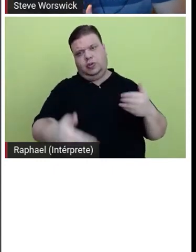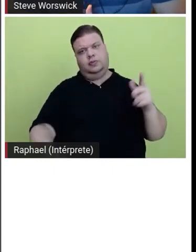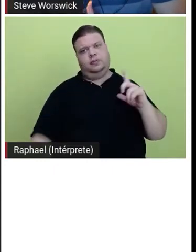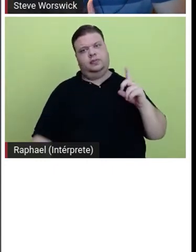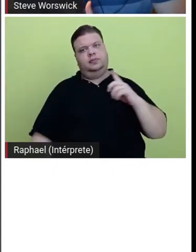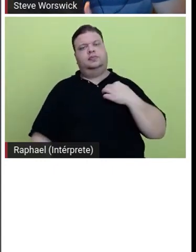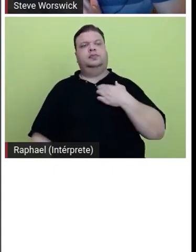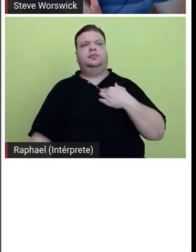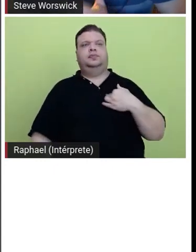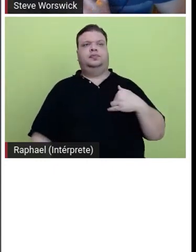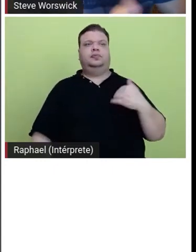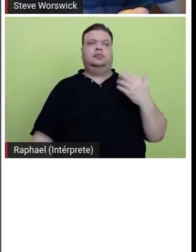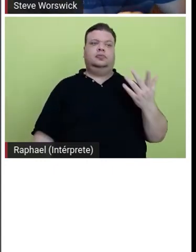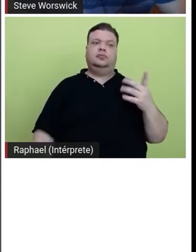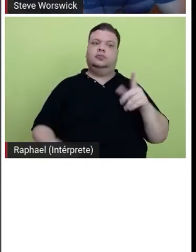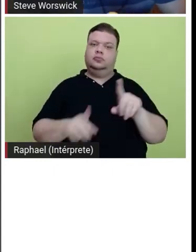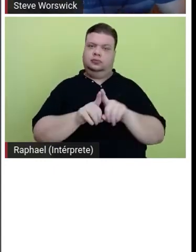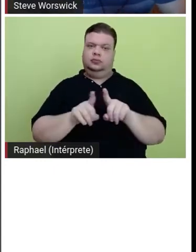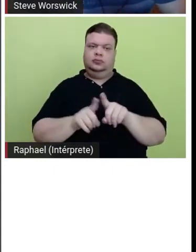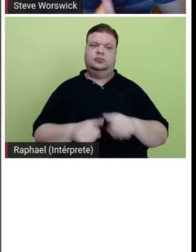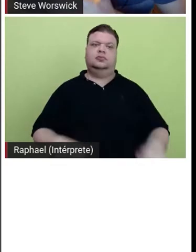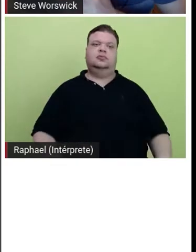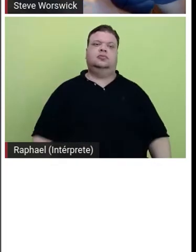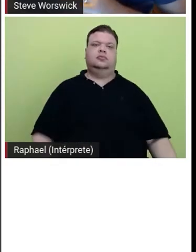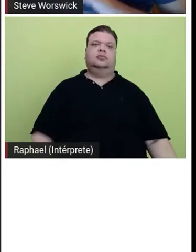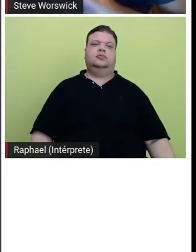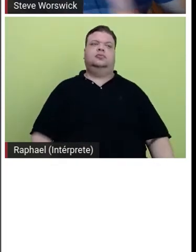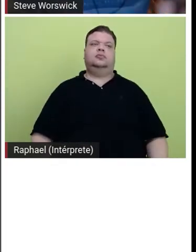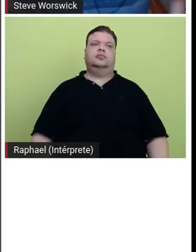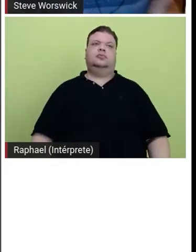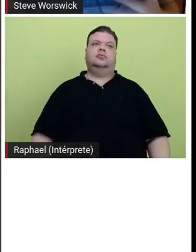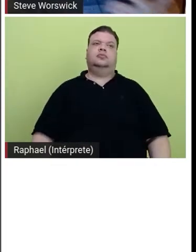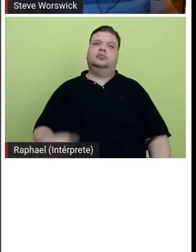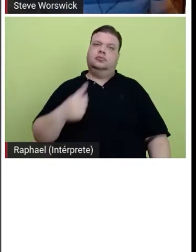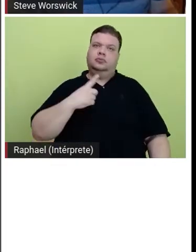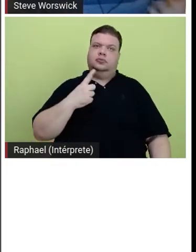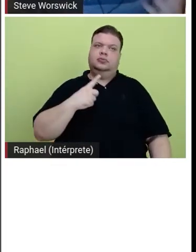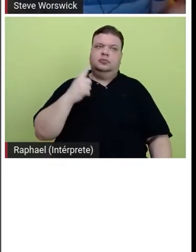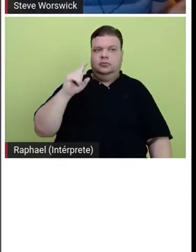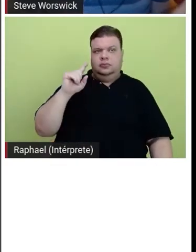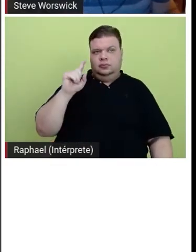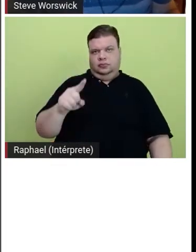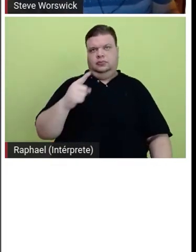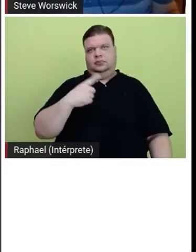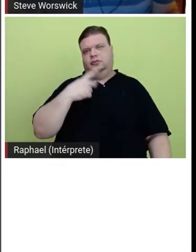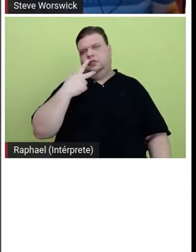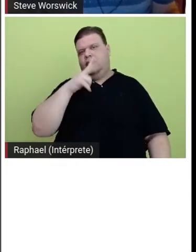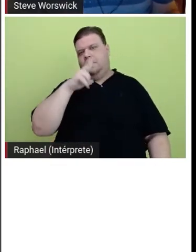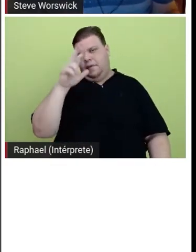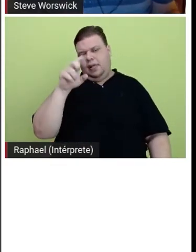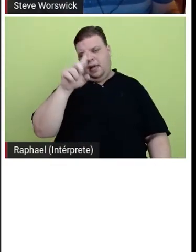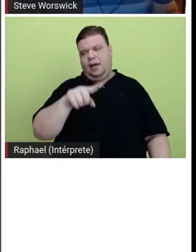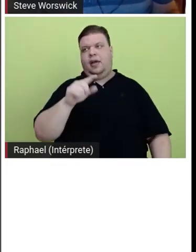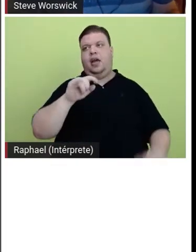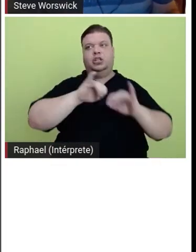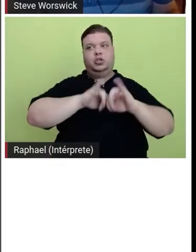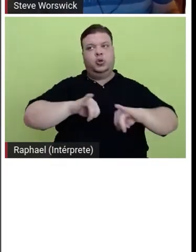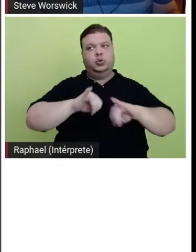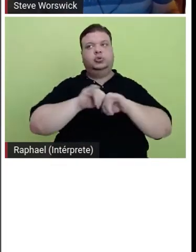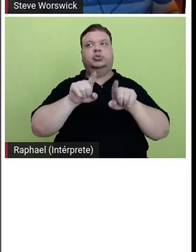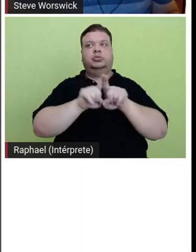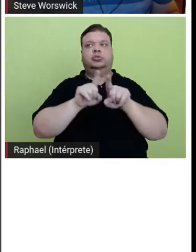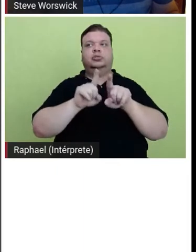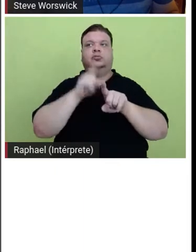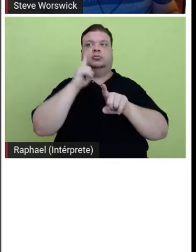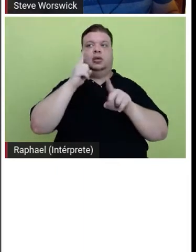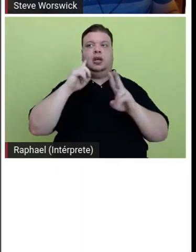to me, is the bot complete? No, just like ourselves, there's always something that we're being picked